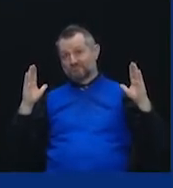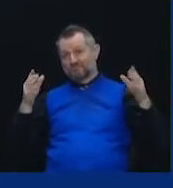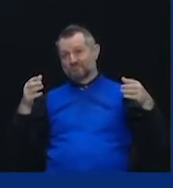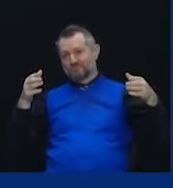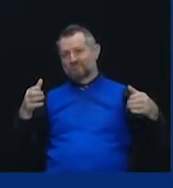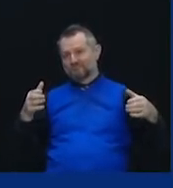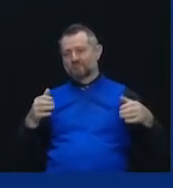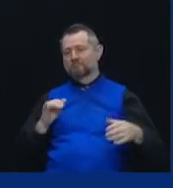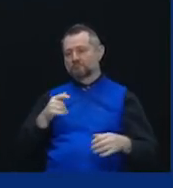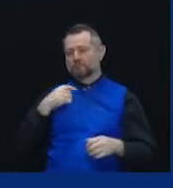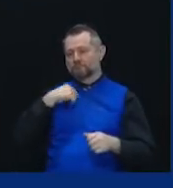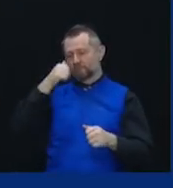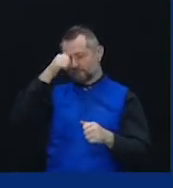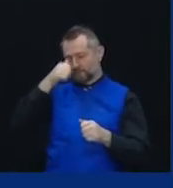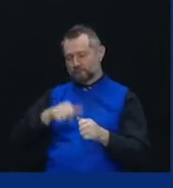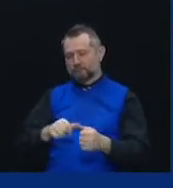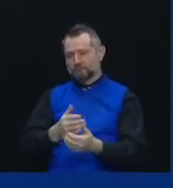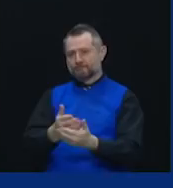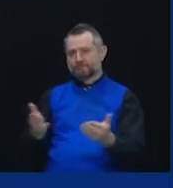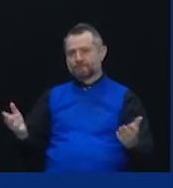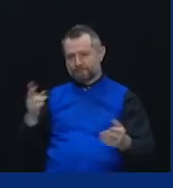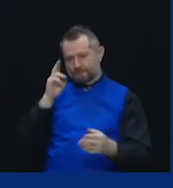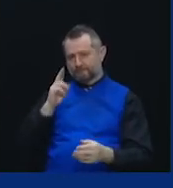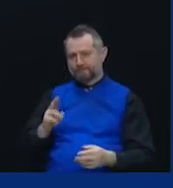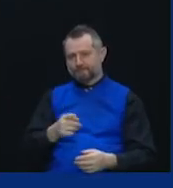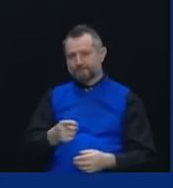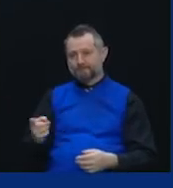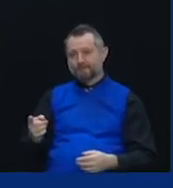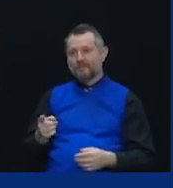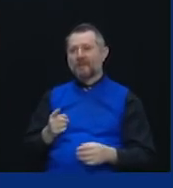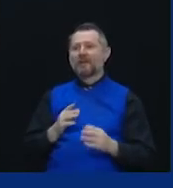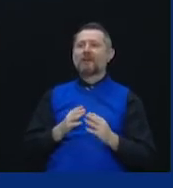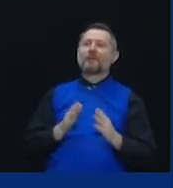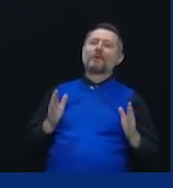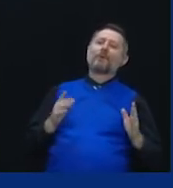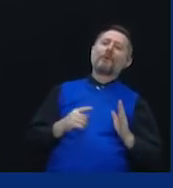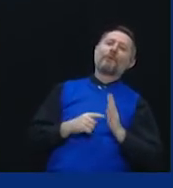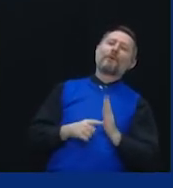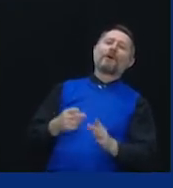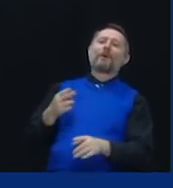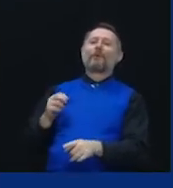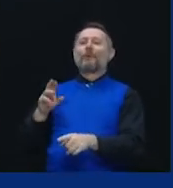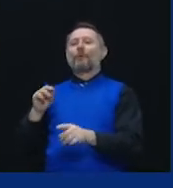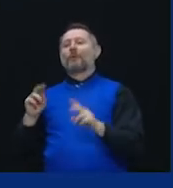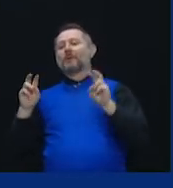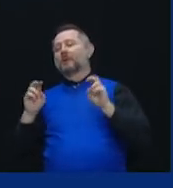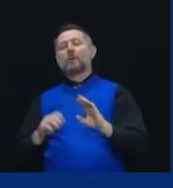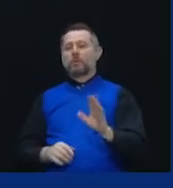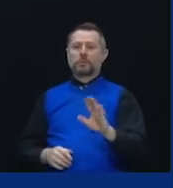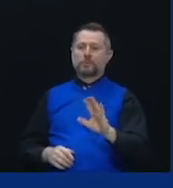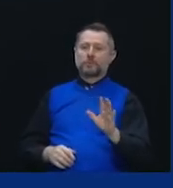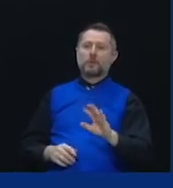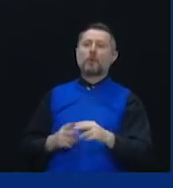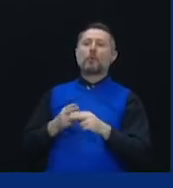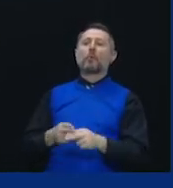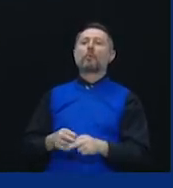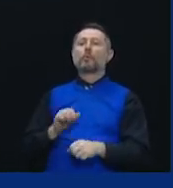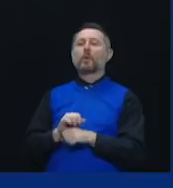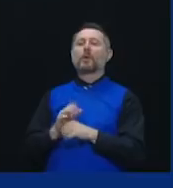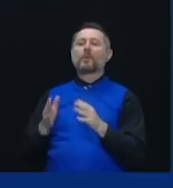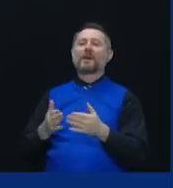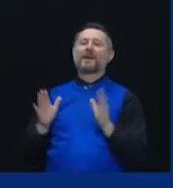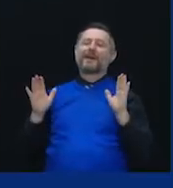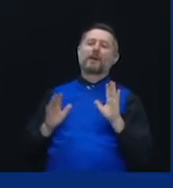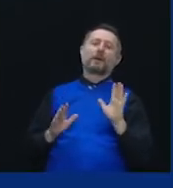them, but not just generically as heroes and not just generically as working people, you know, because, you know,